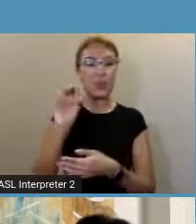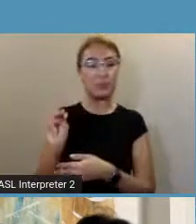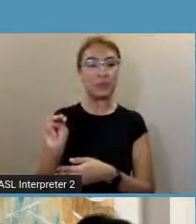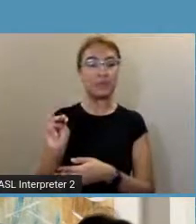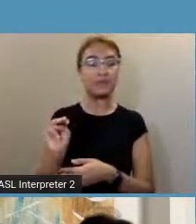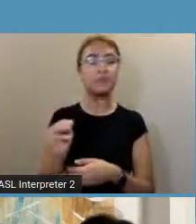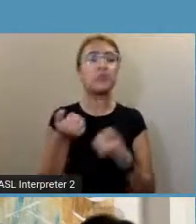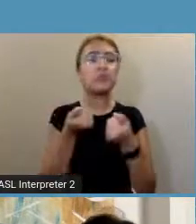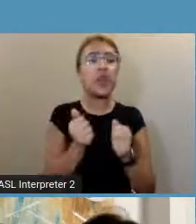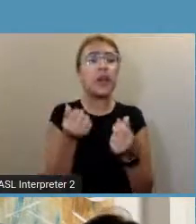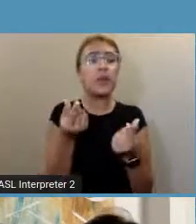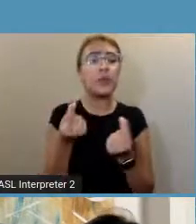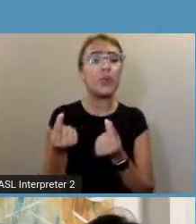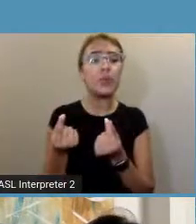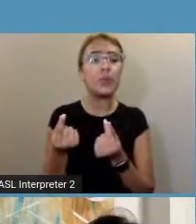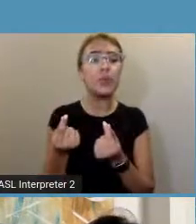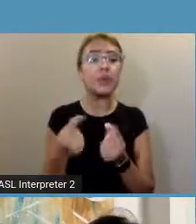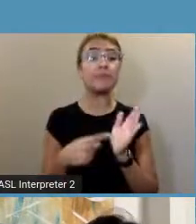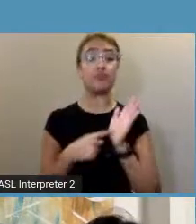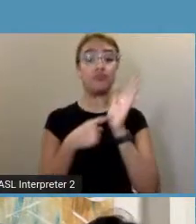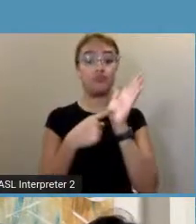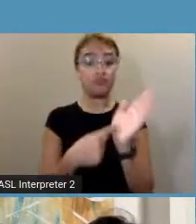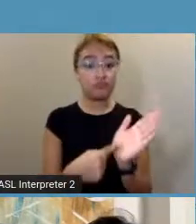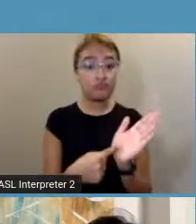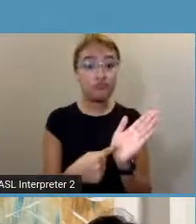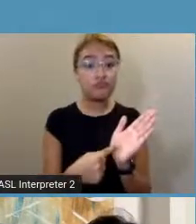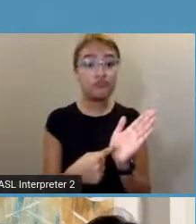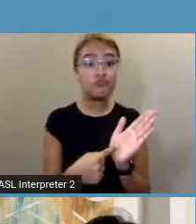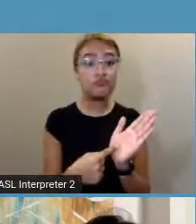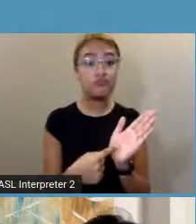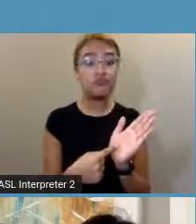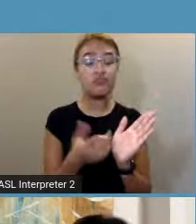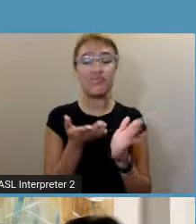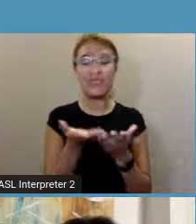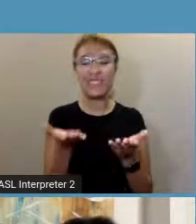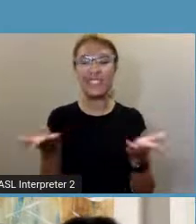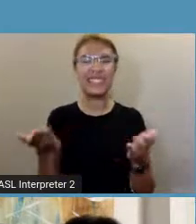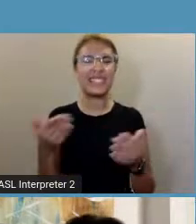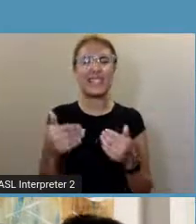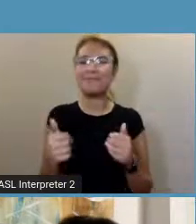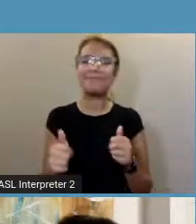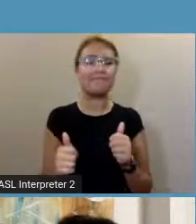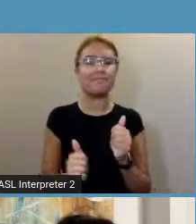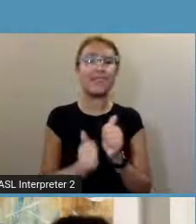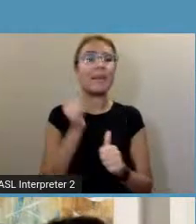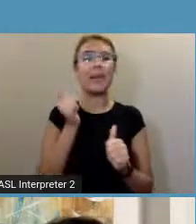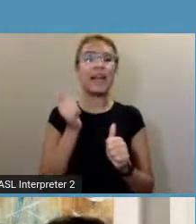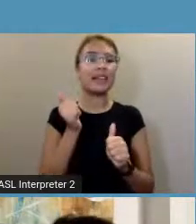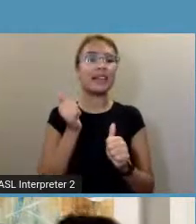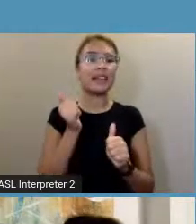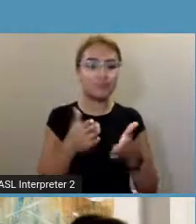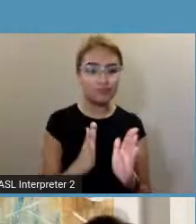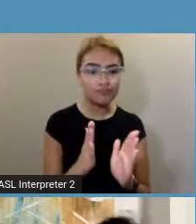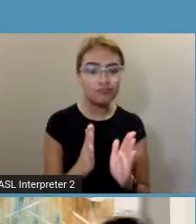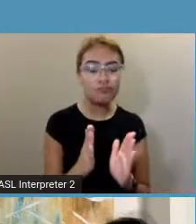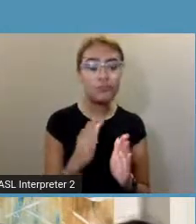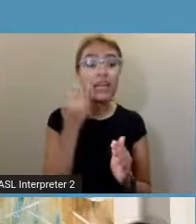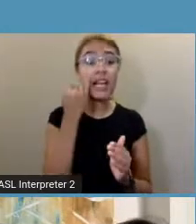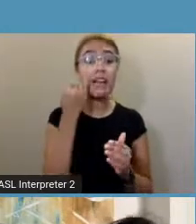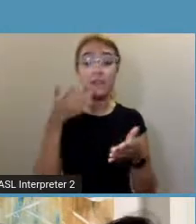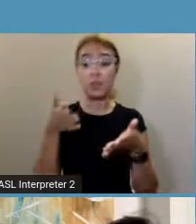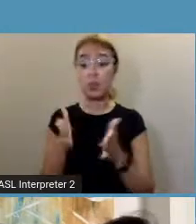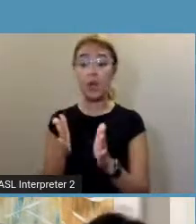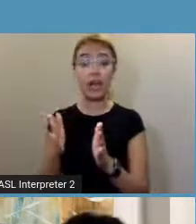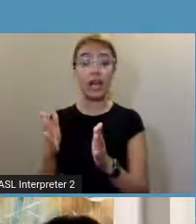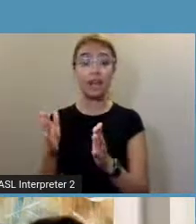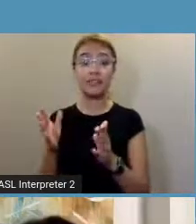do is present the things in the most adequate manner. It was a way to bring